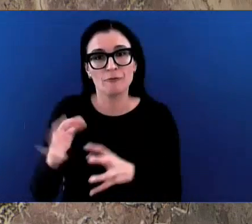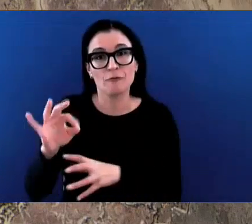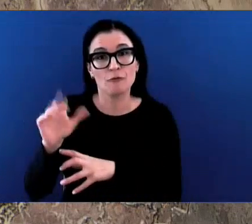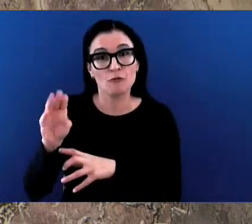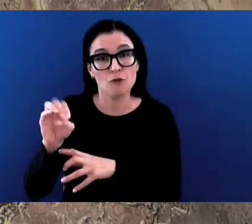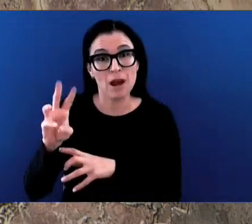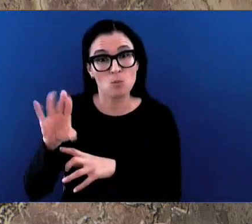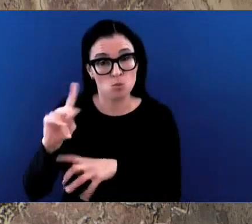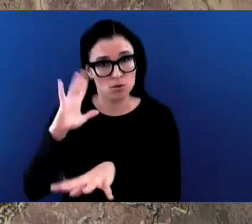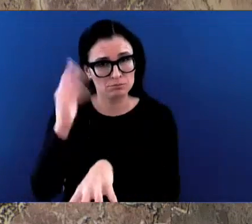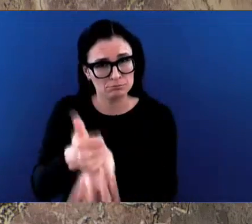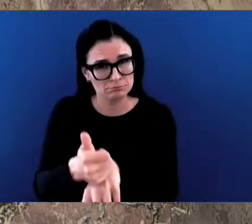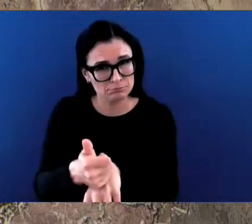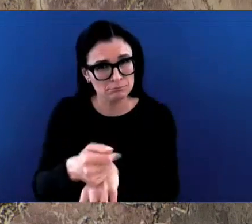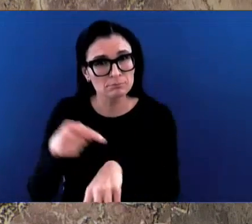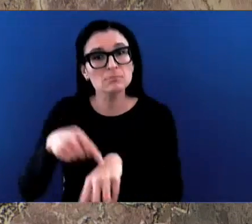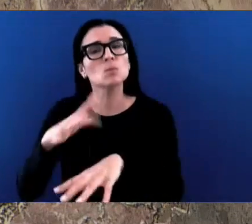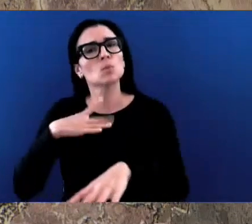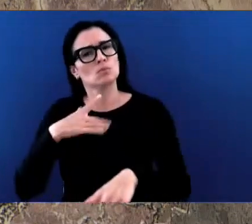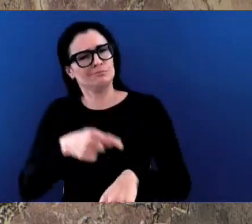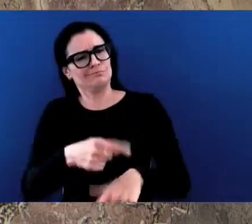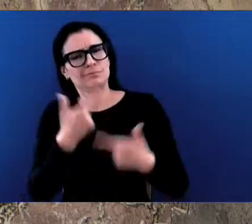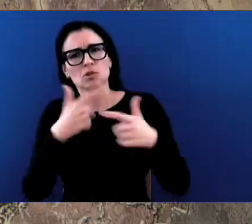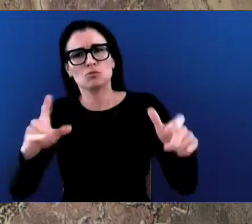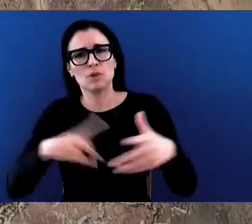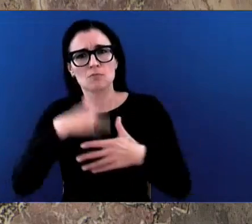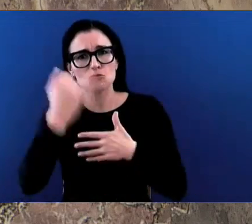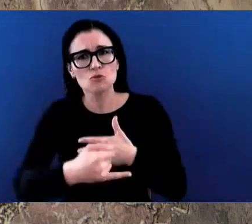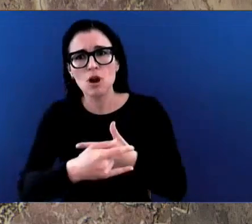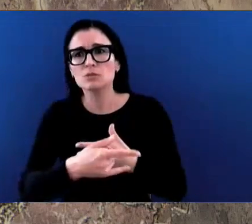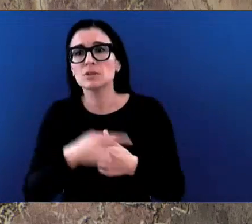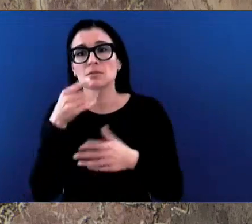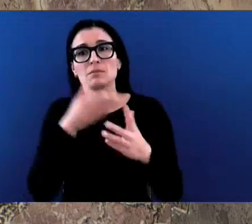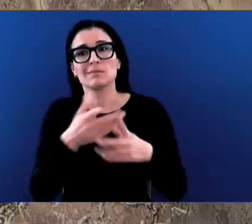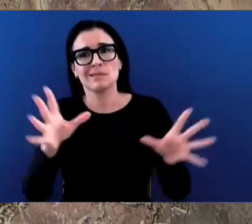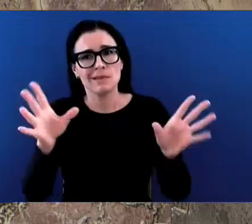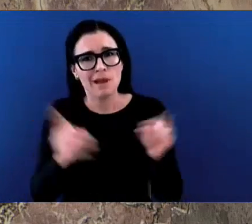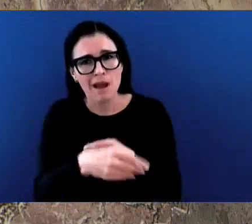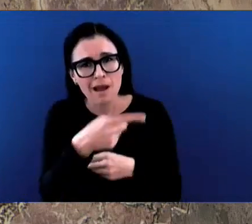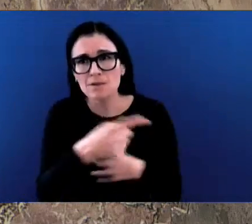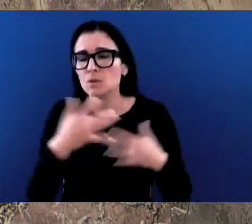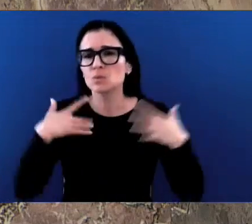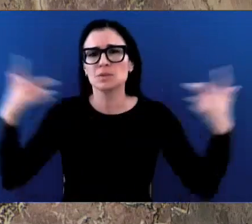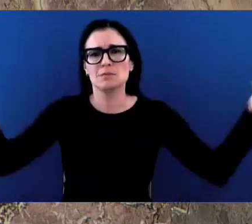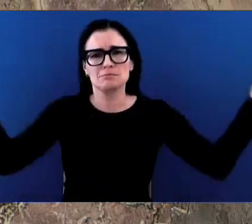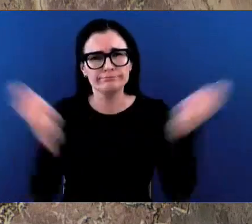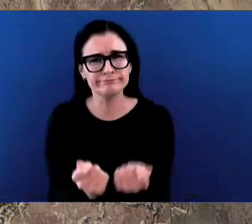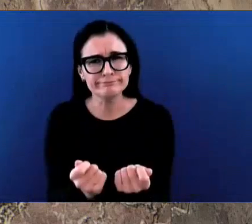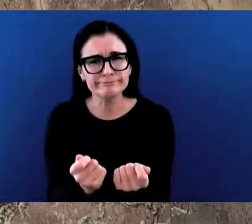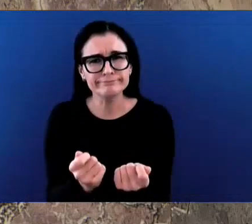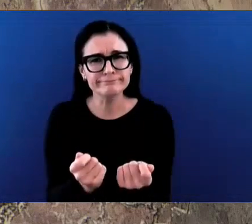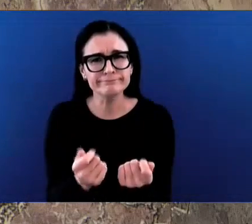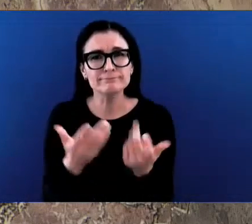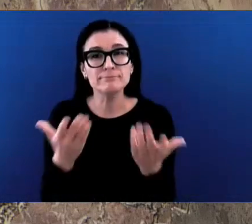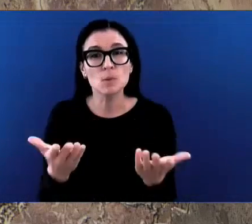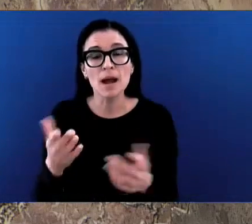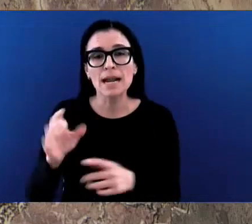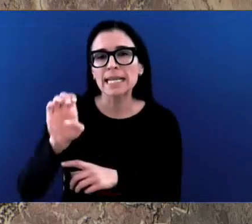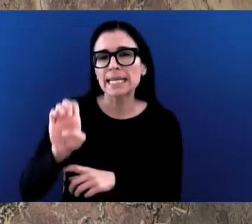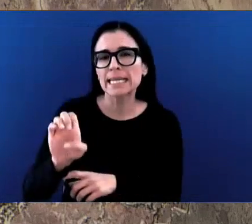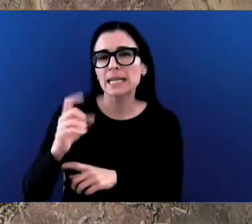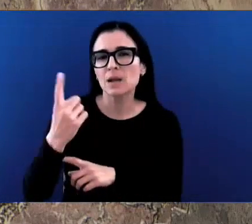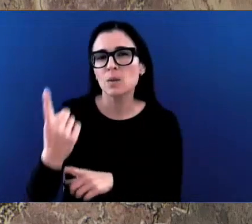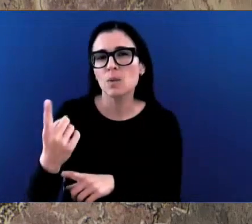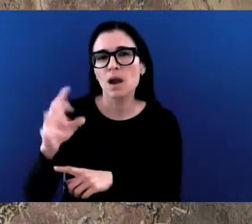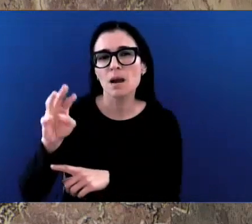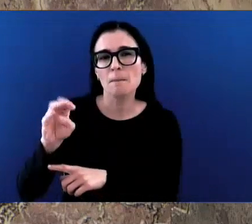significant investments in battery through E1 Moly. We are seeking to attract hydrogen proponents. We are building out